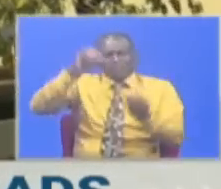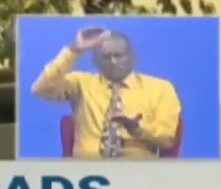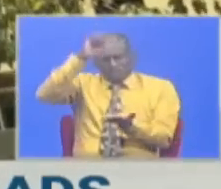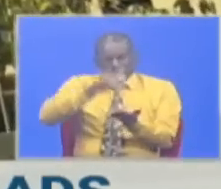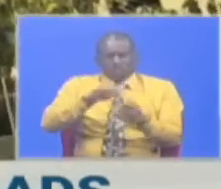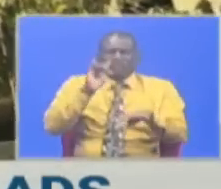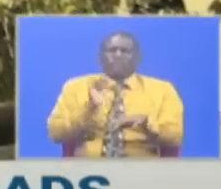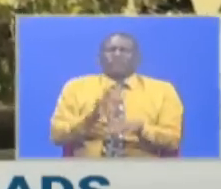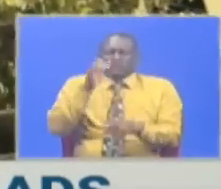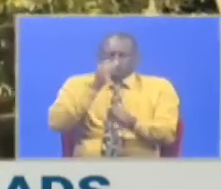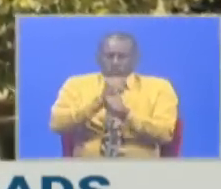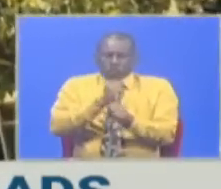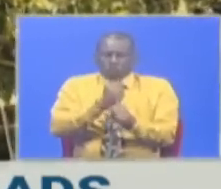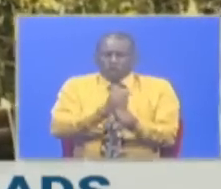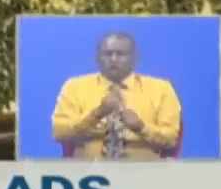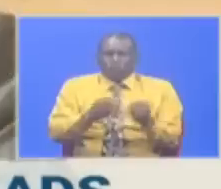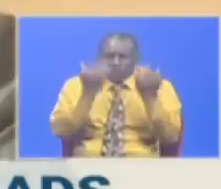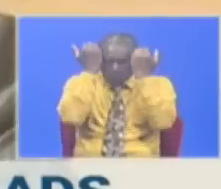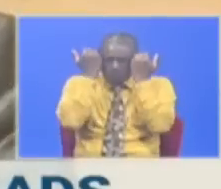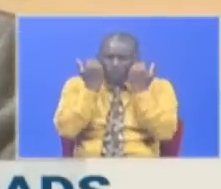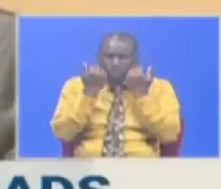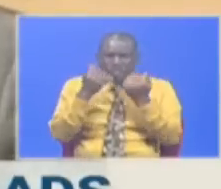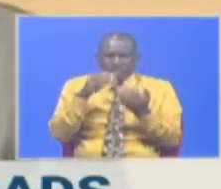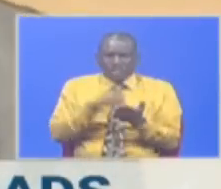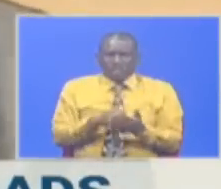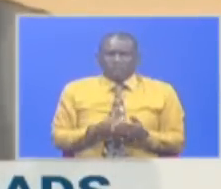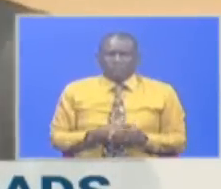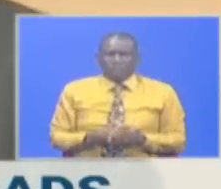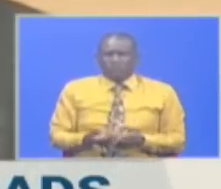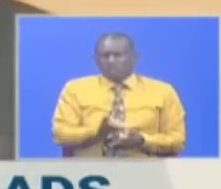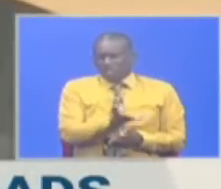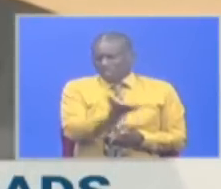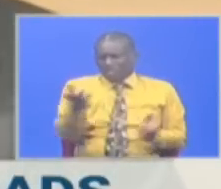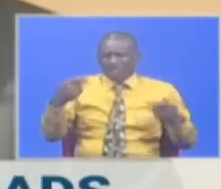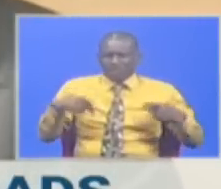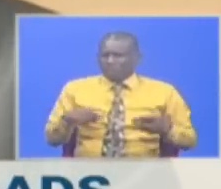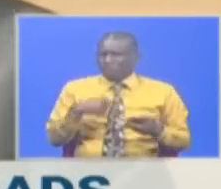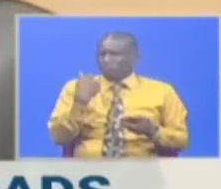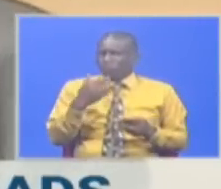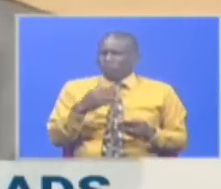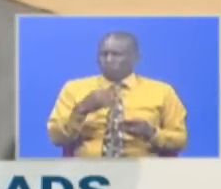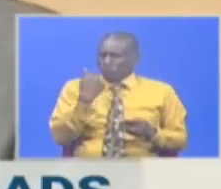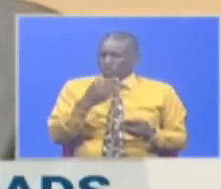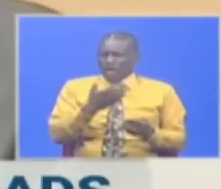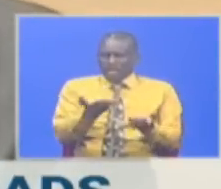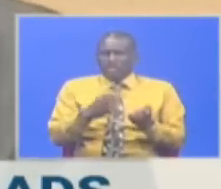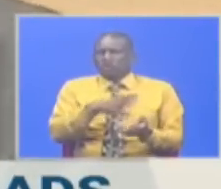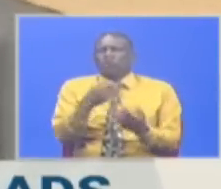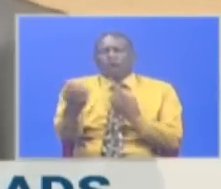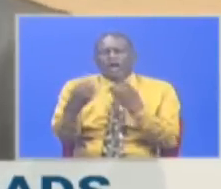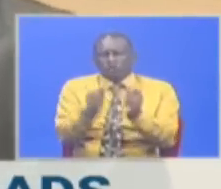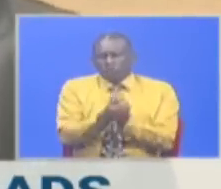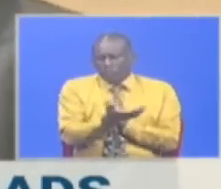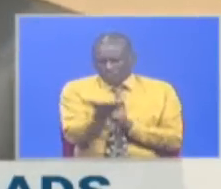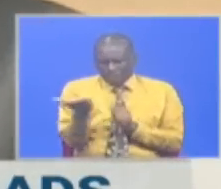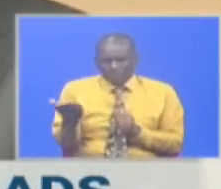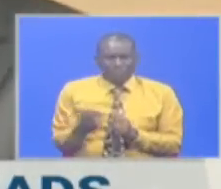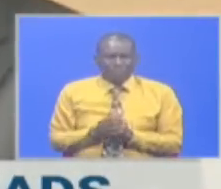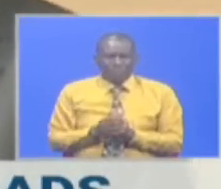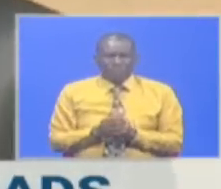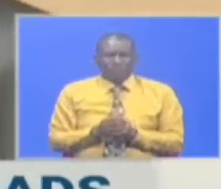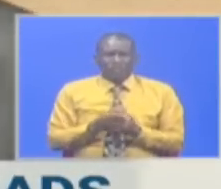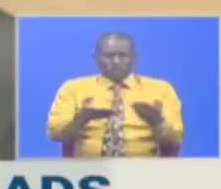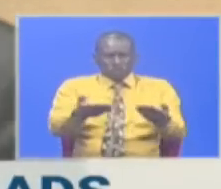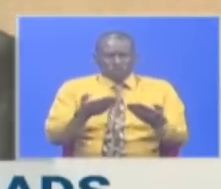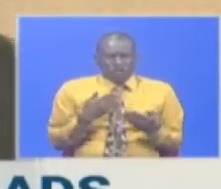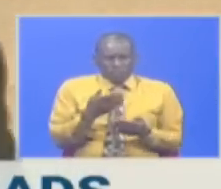affected the operations of the judiciary. I'm told these are the people I'm supposed to go and talk to give me money